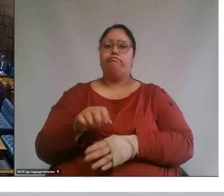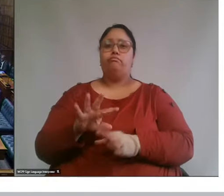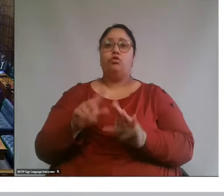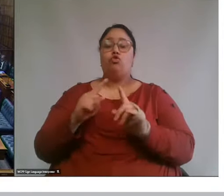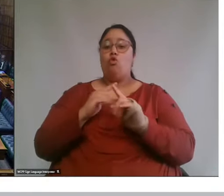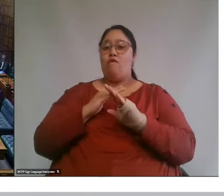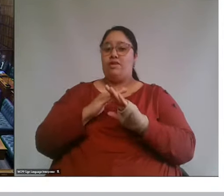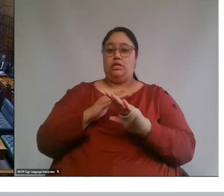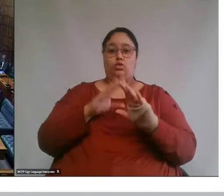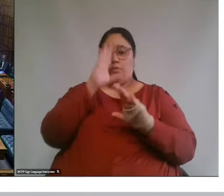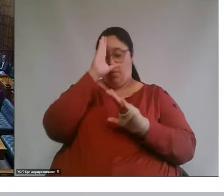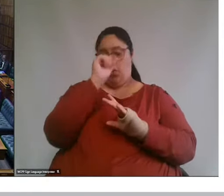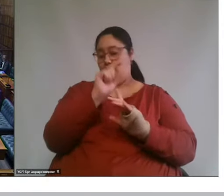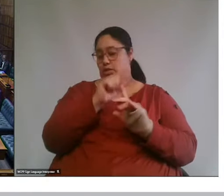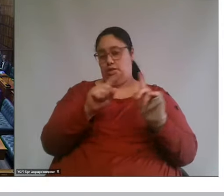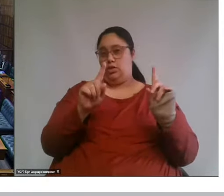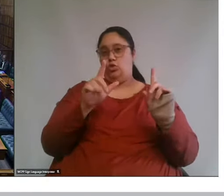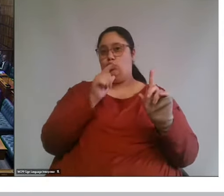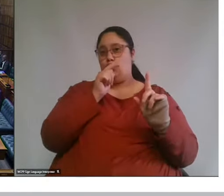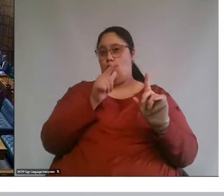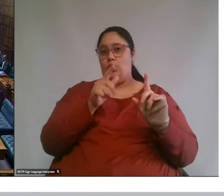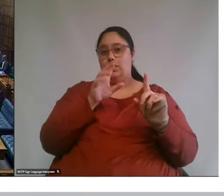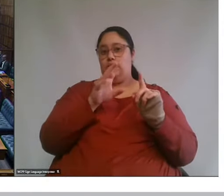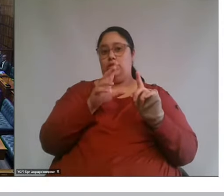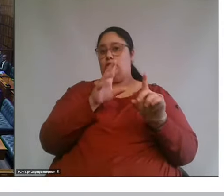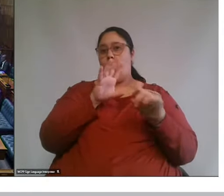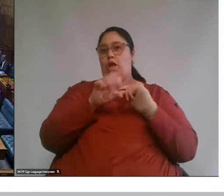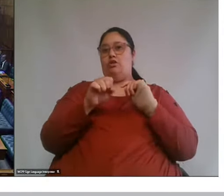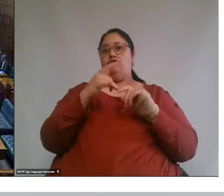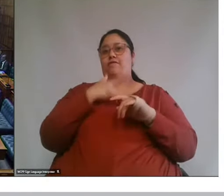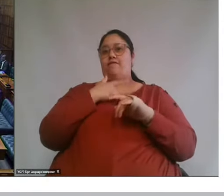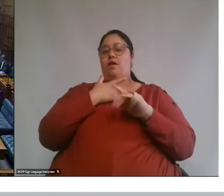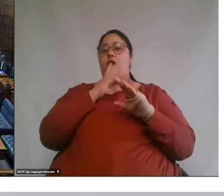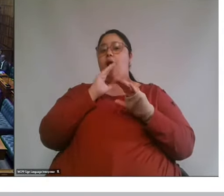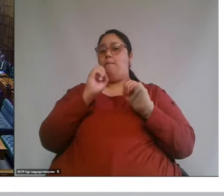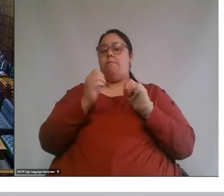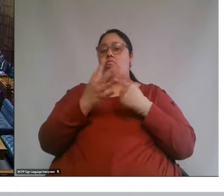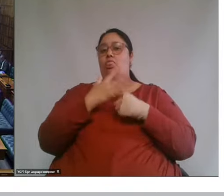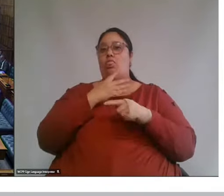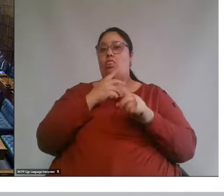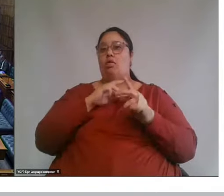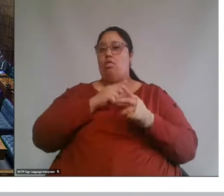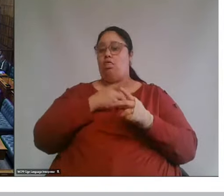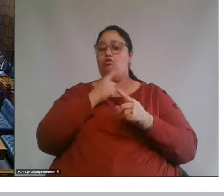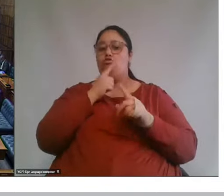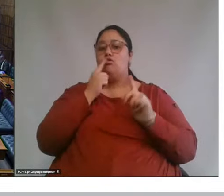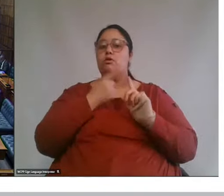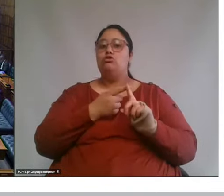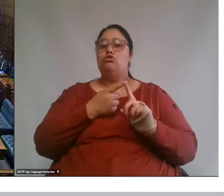offense to boys please don't take don't don't catch feelings the intention is for not you to catch feelings but just to State a